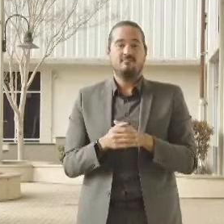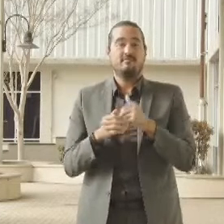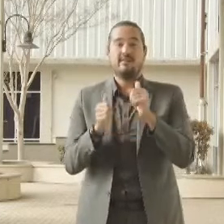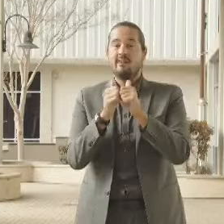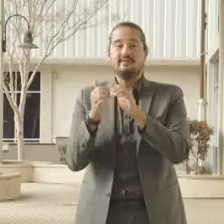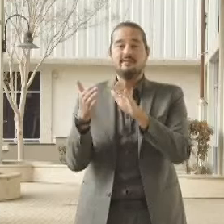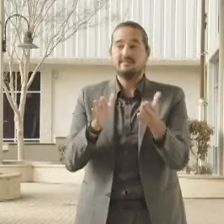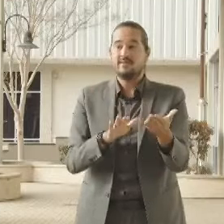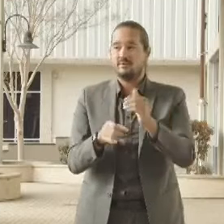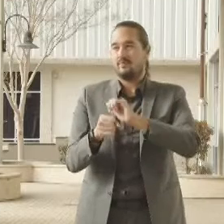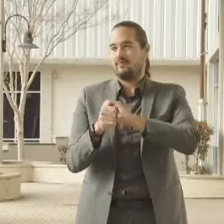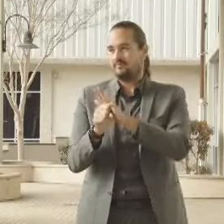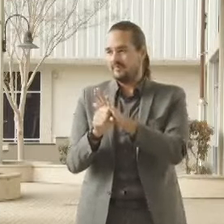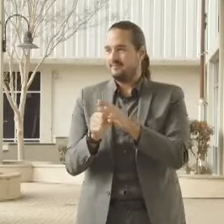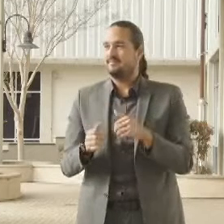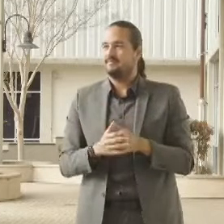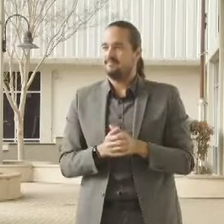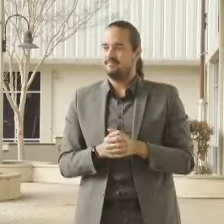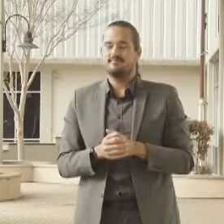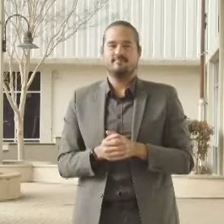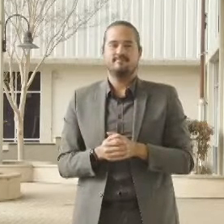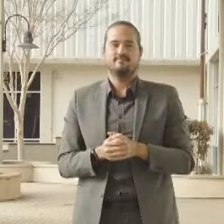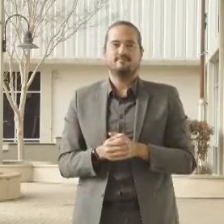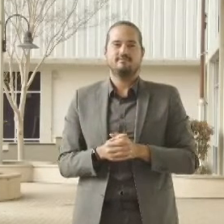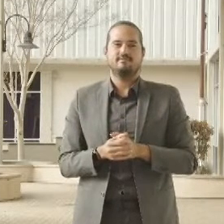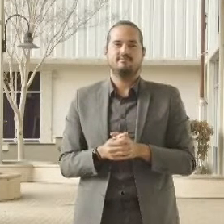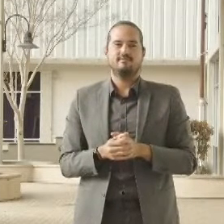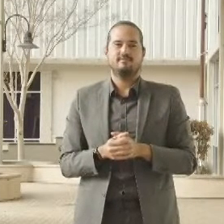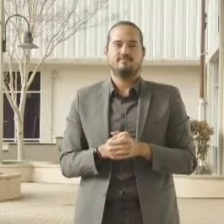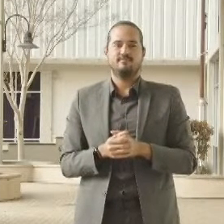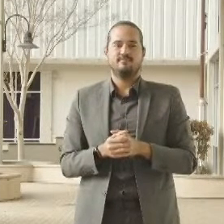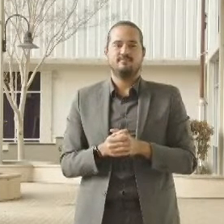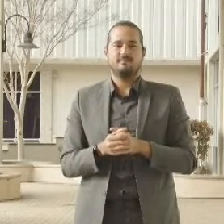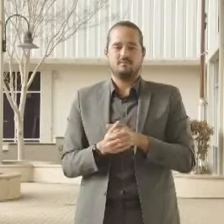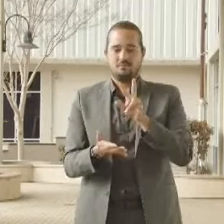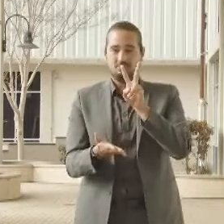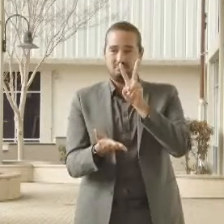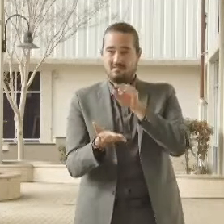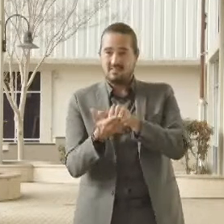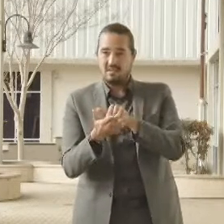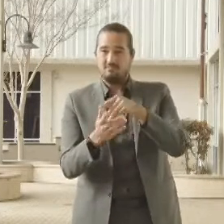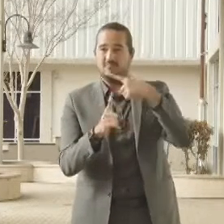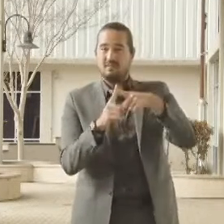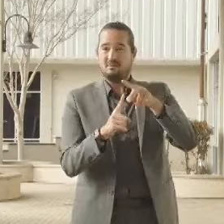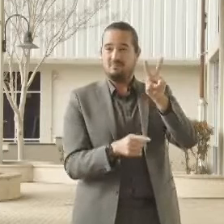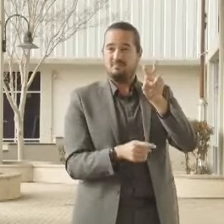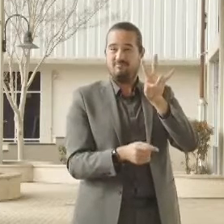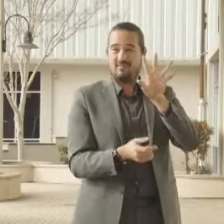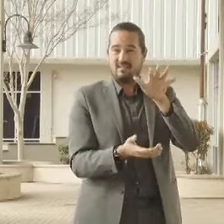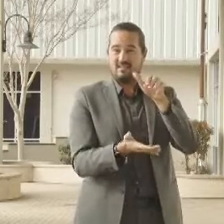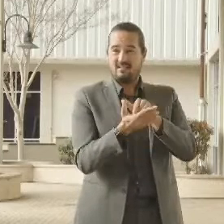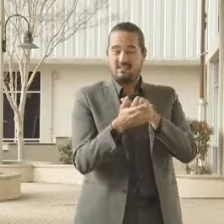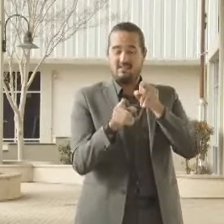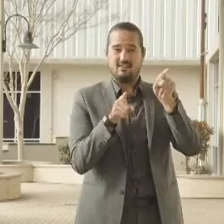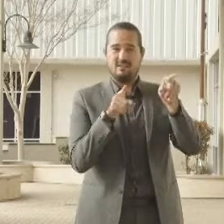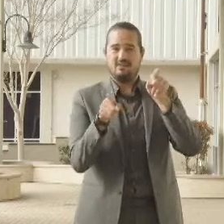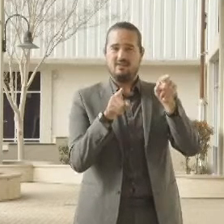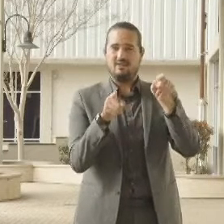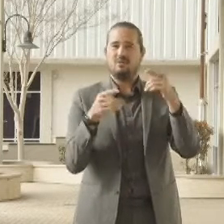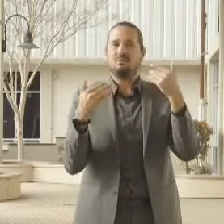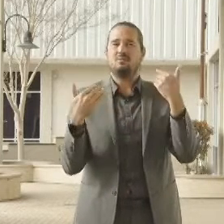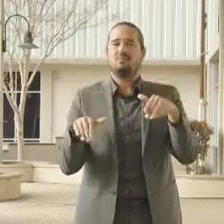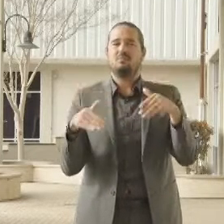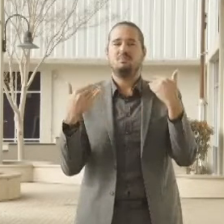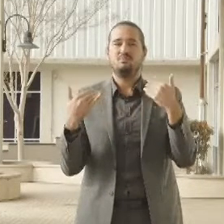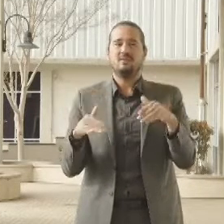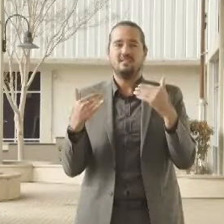While that number, our rates of death from COVID are lower than in other